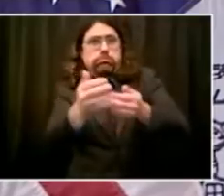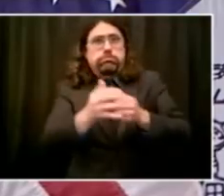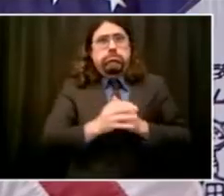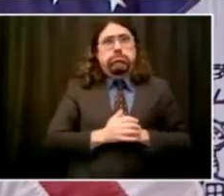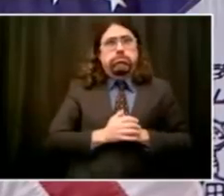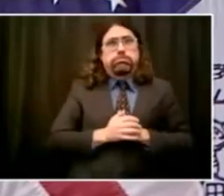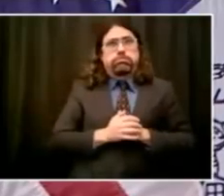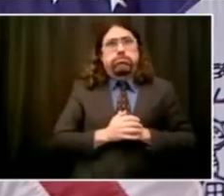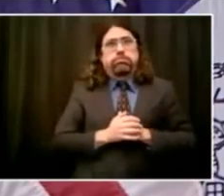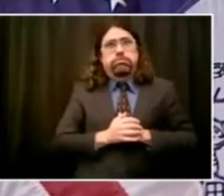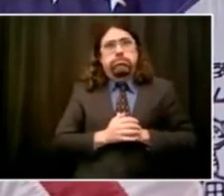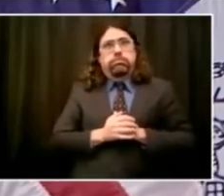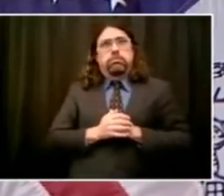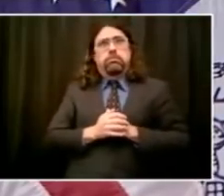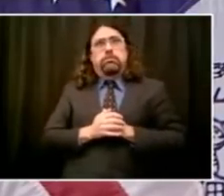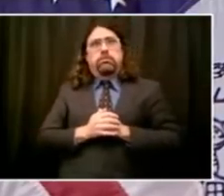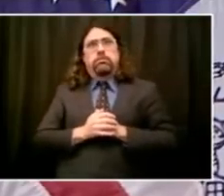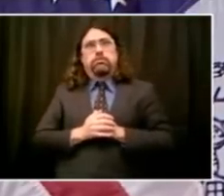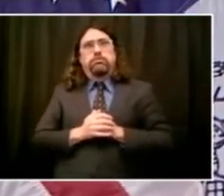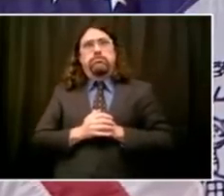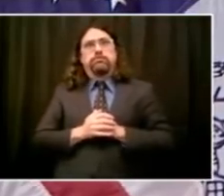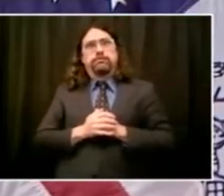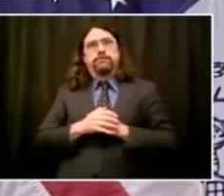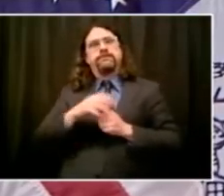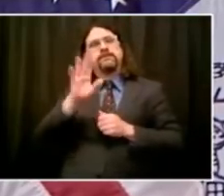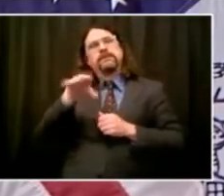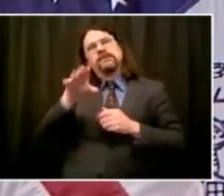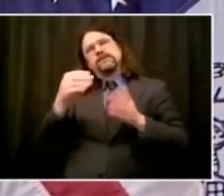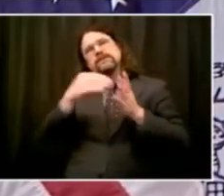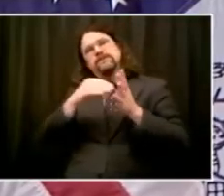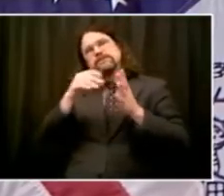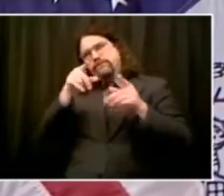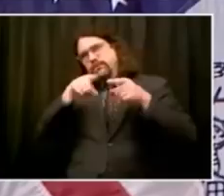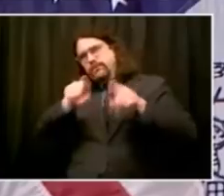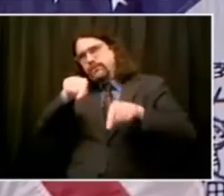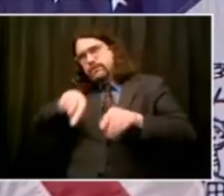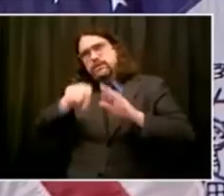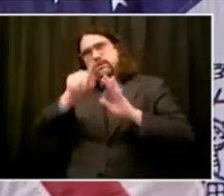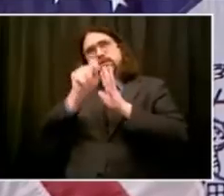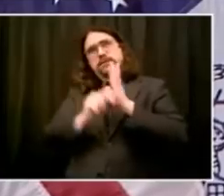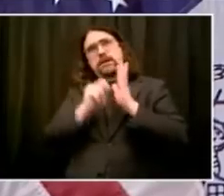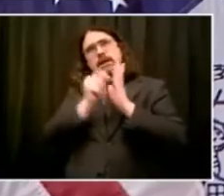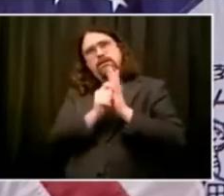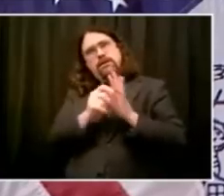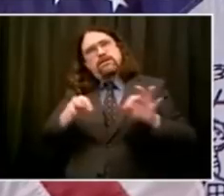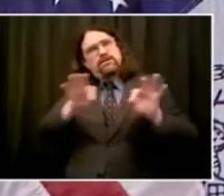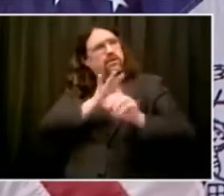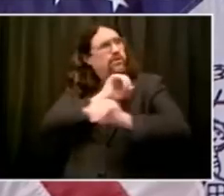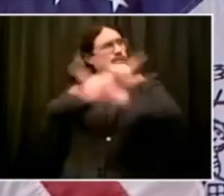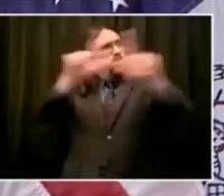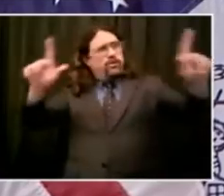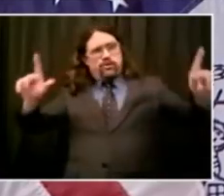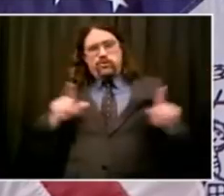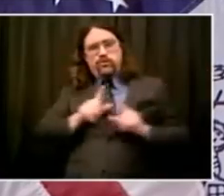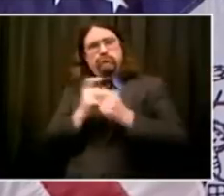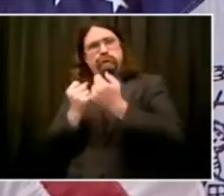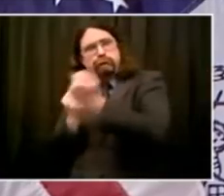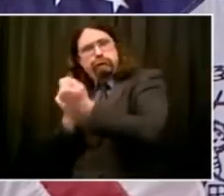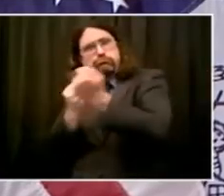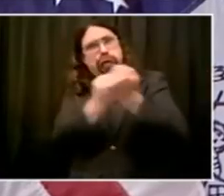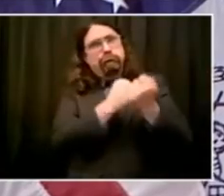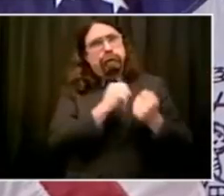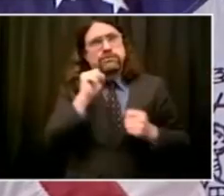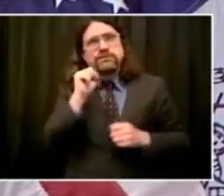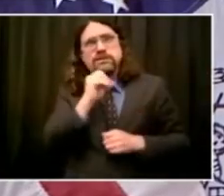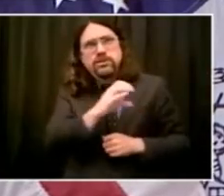things that we need to do to help our seniors, particularly our seniors in nursing homes. But I want to ask everyone Just be there in any way you